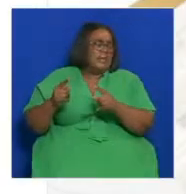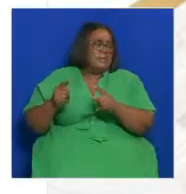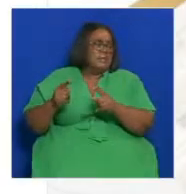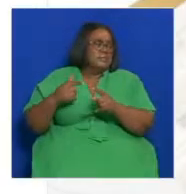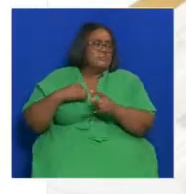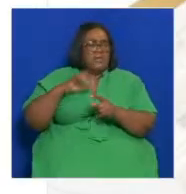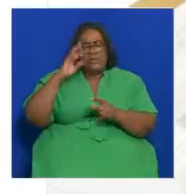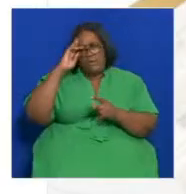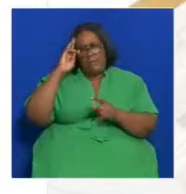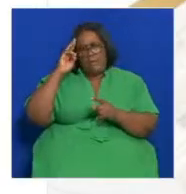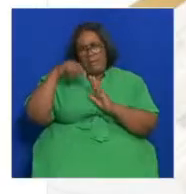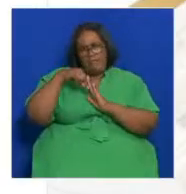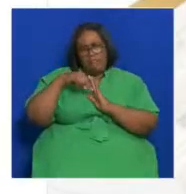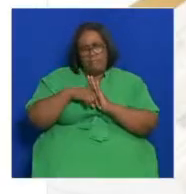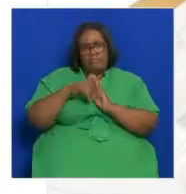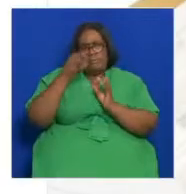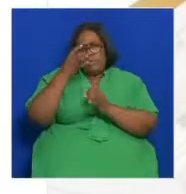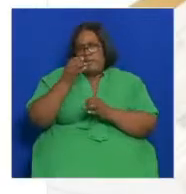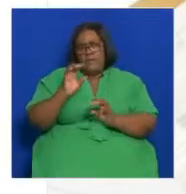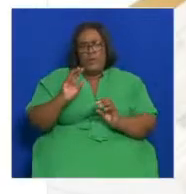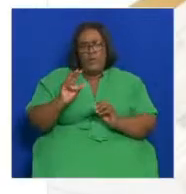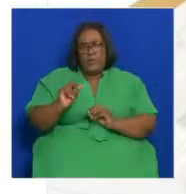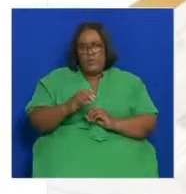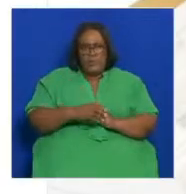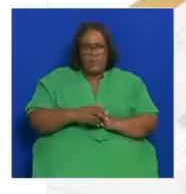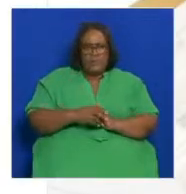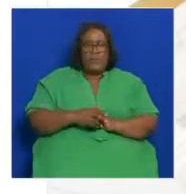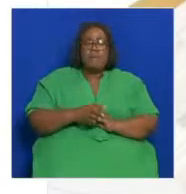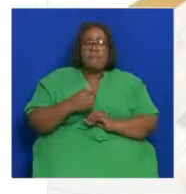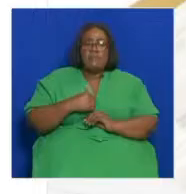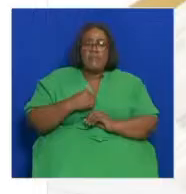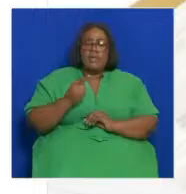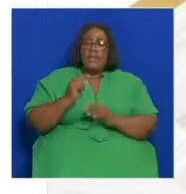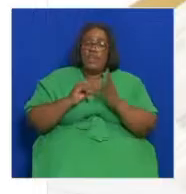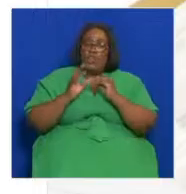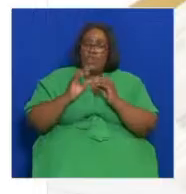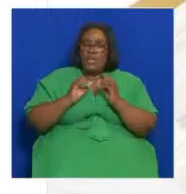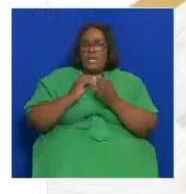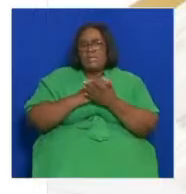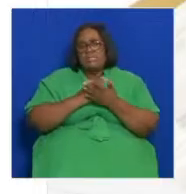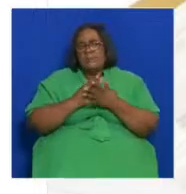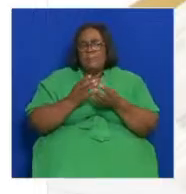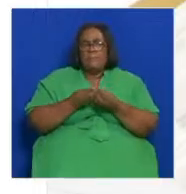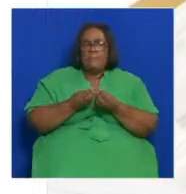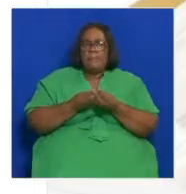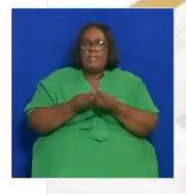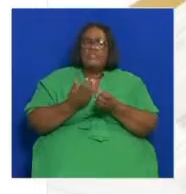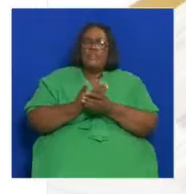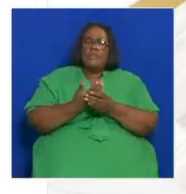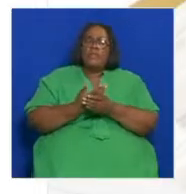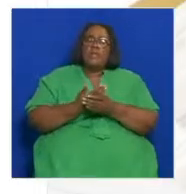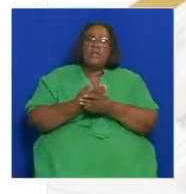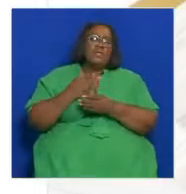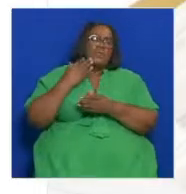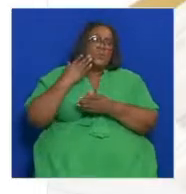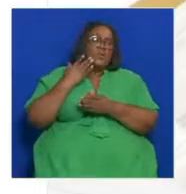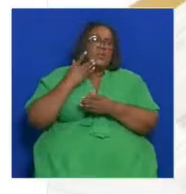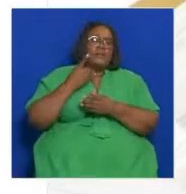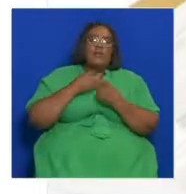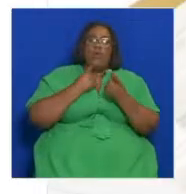of. I came to learn of aspects of the matters largely when complaints were